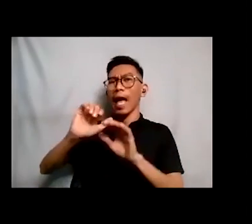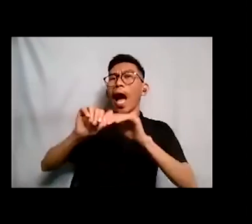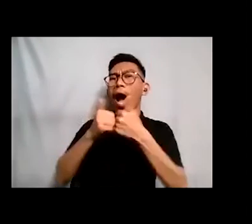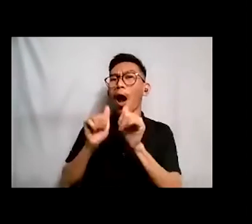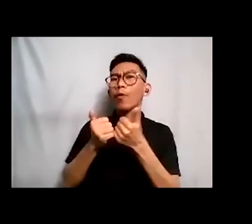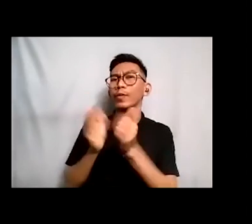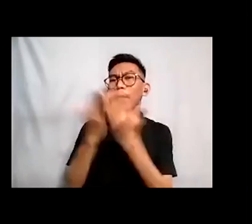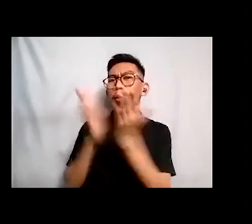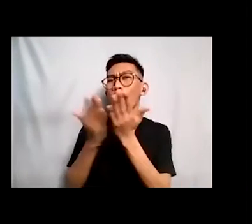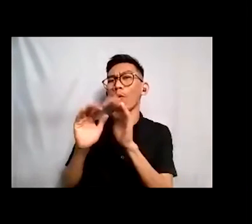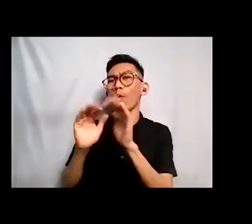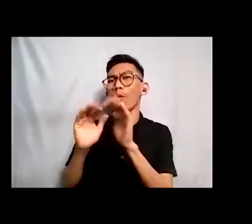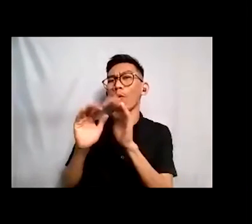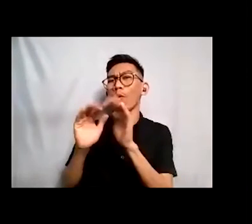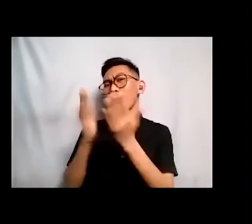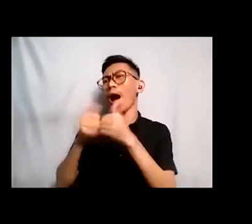Something like that.